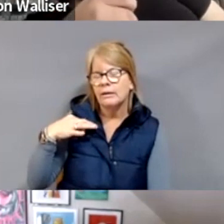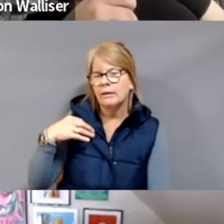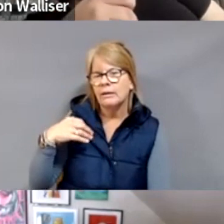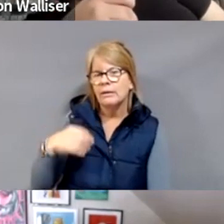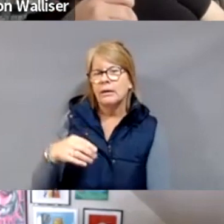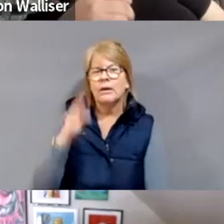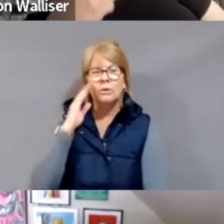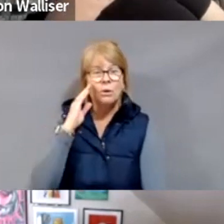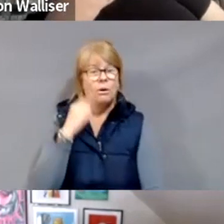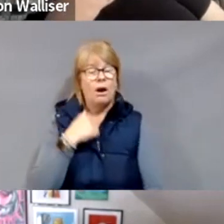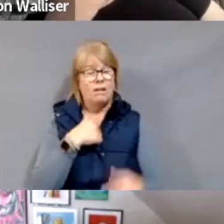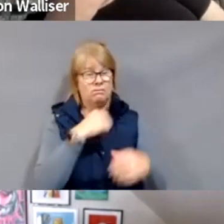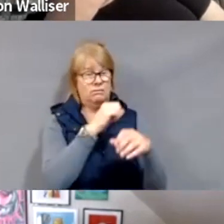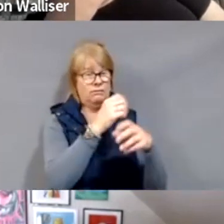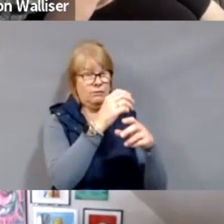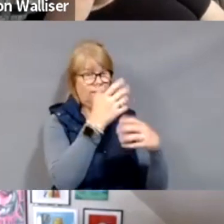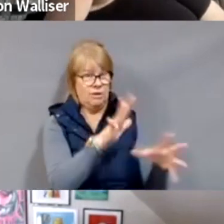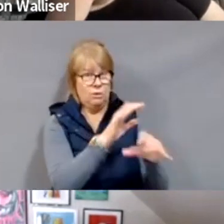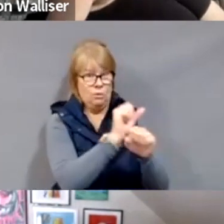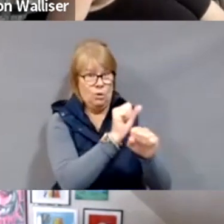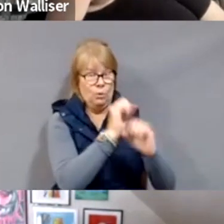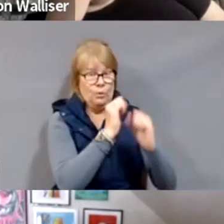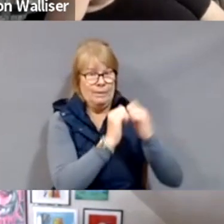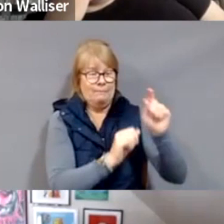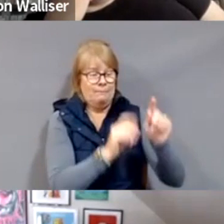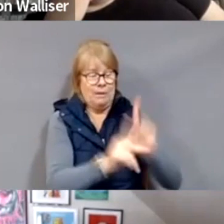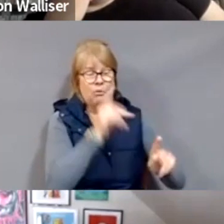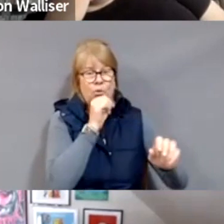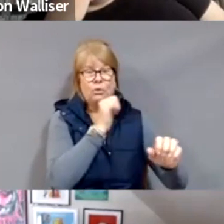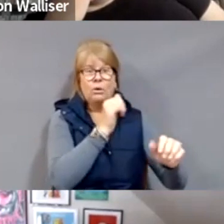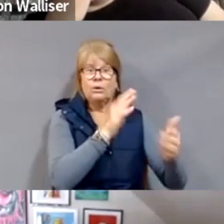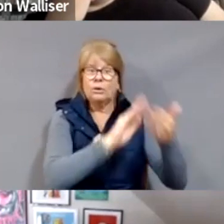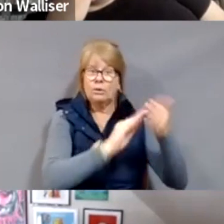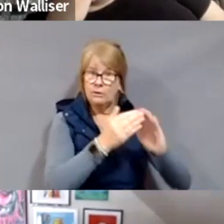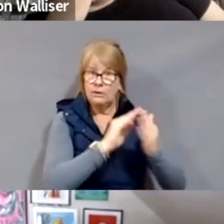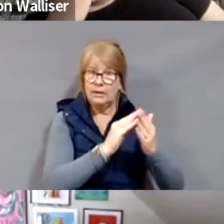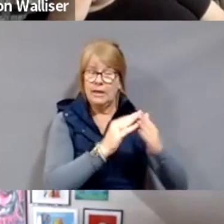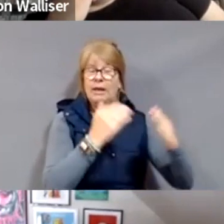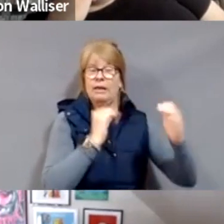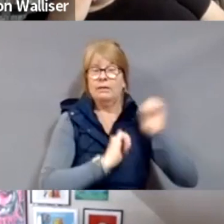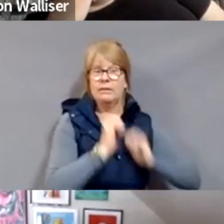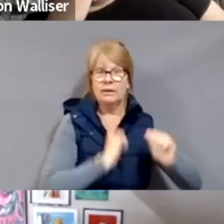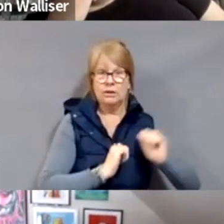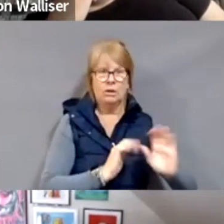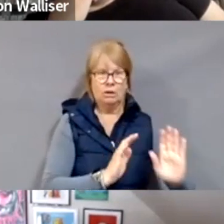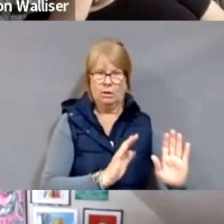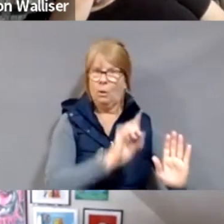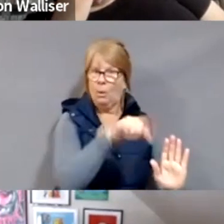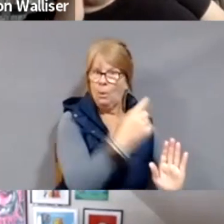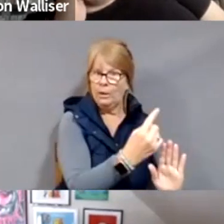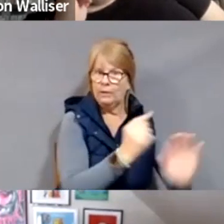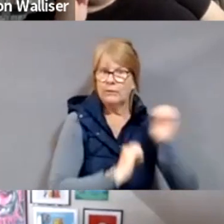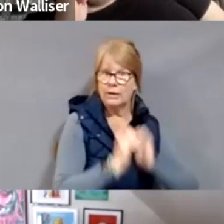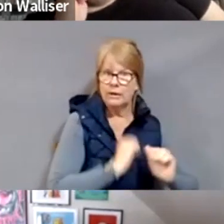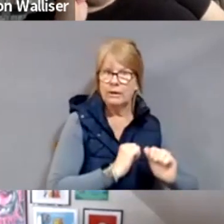theater makers who had only worked in community theater, it was a pretty big transition to go from rehearsing